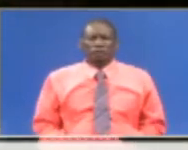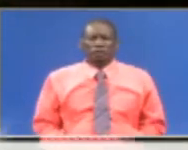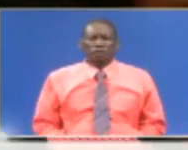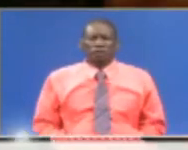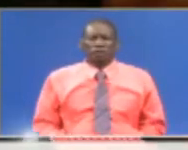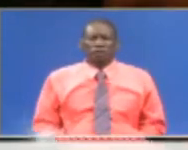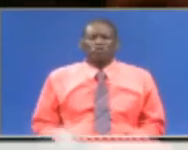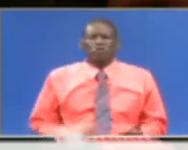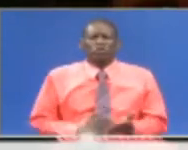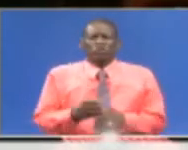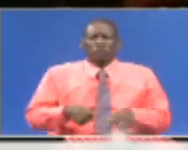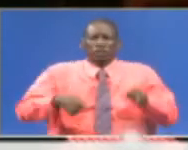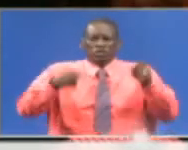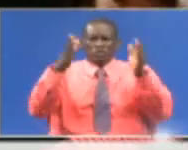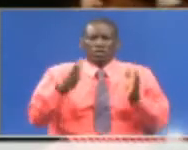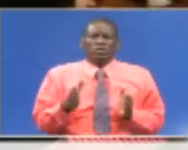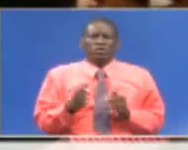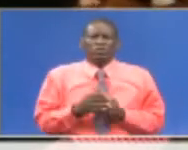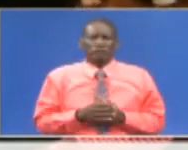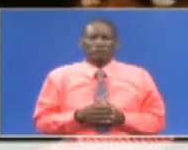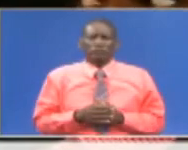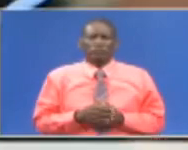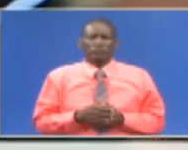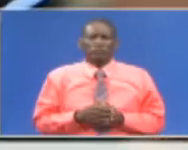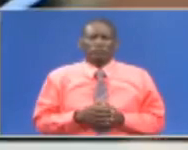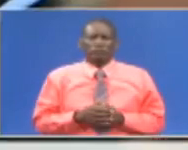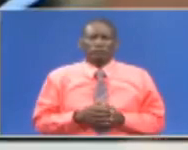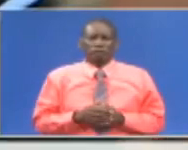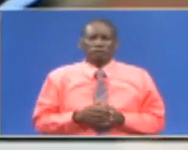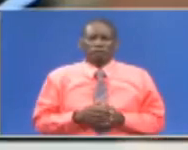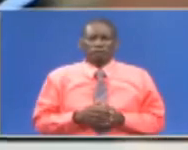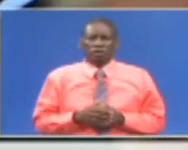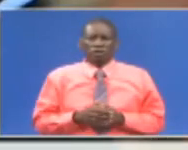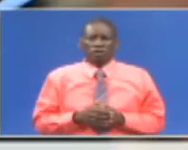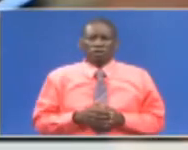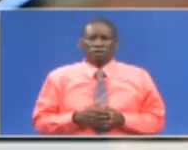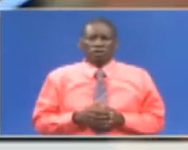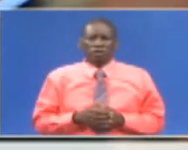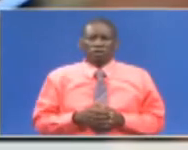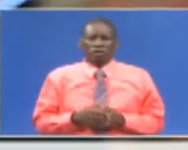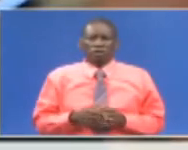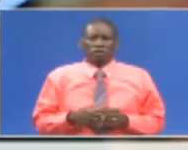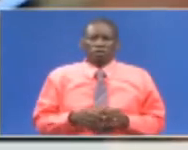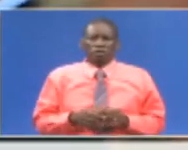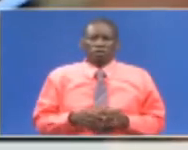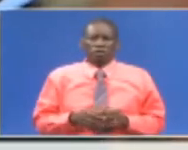Through the chair, please. May you have your seats.